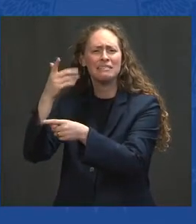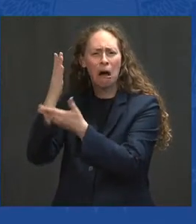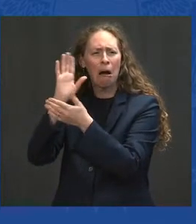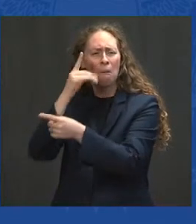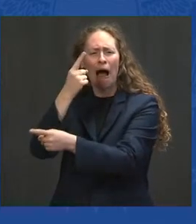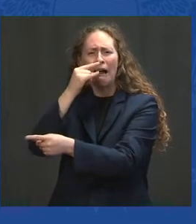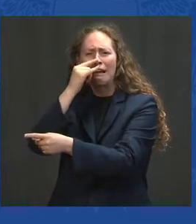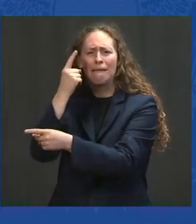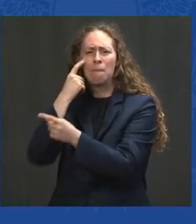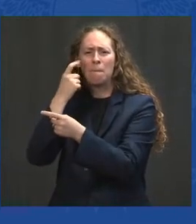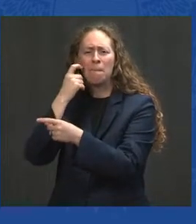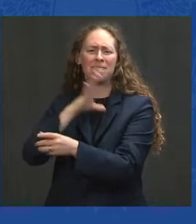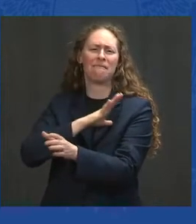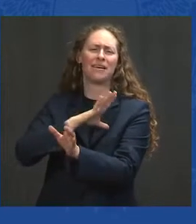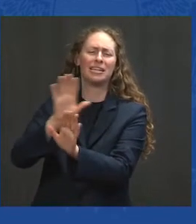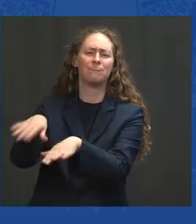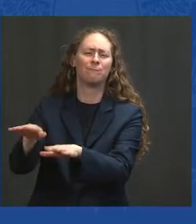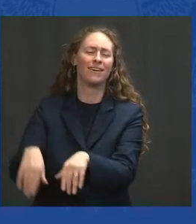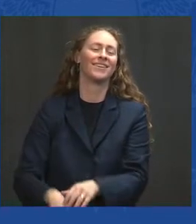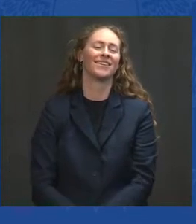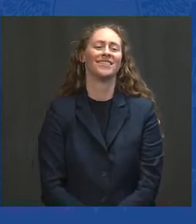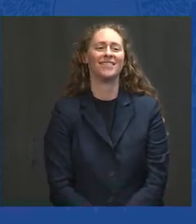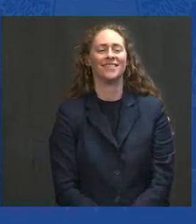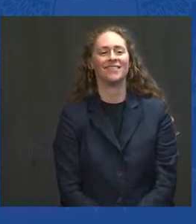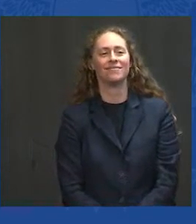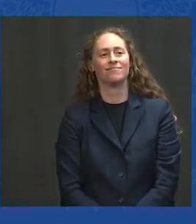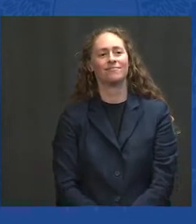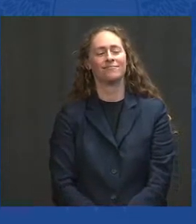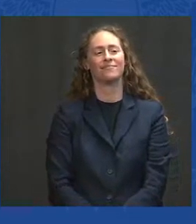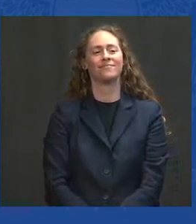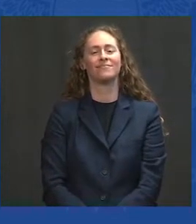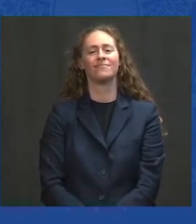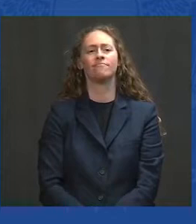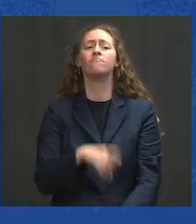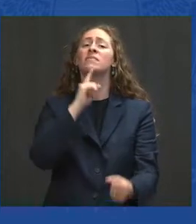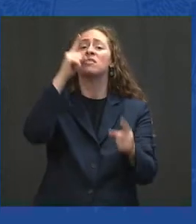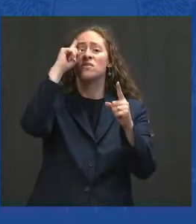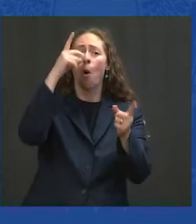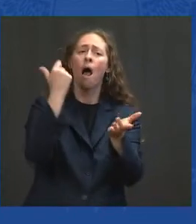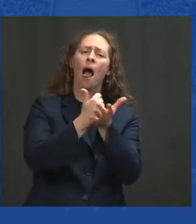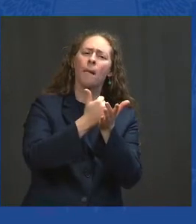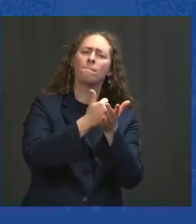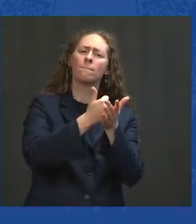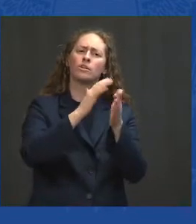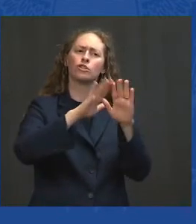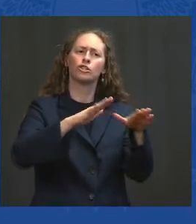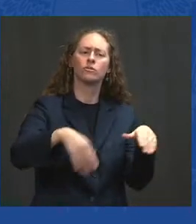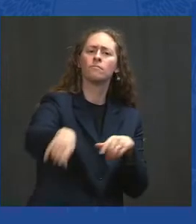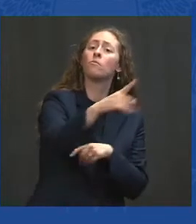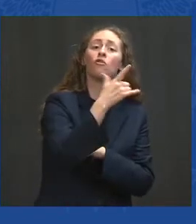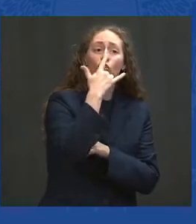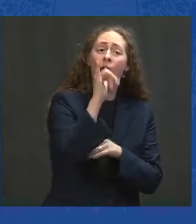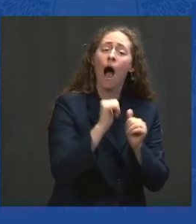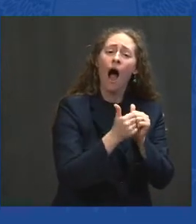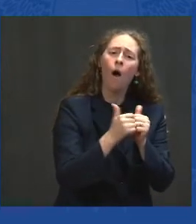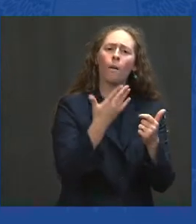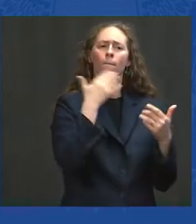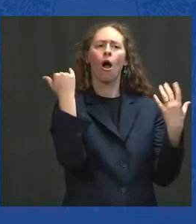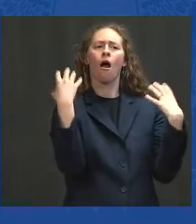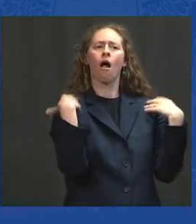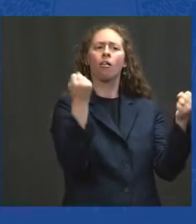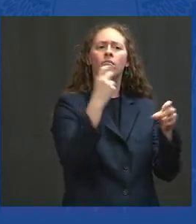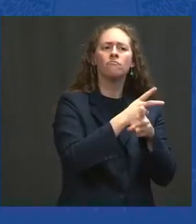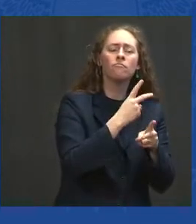whichever. That helps children and can lead to better health, better school performance, and better